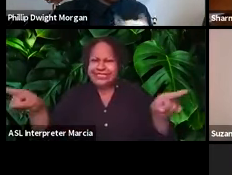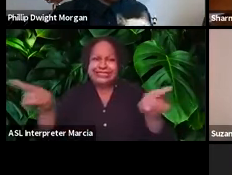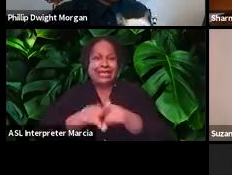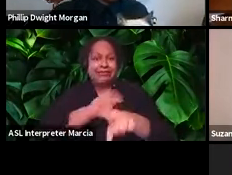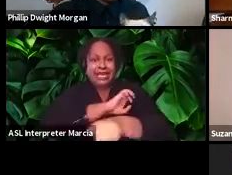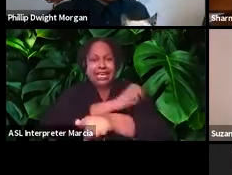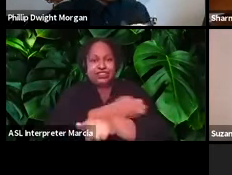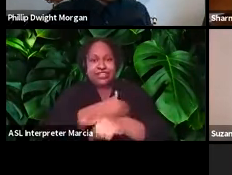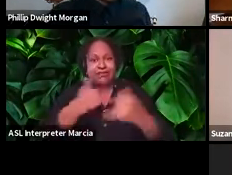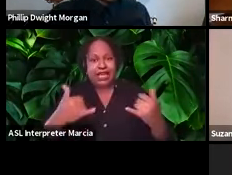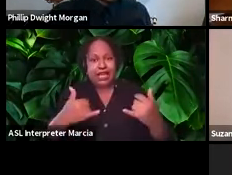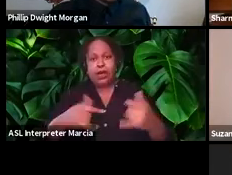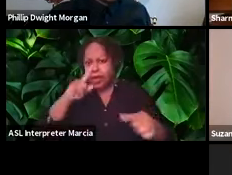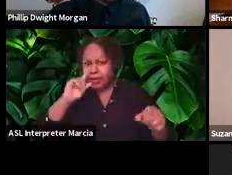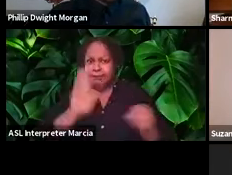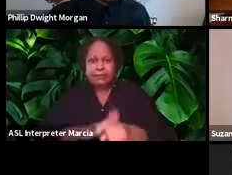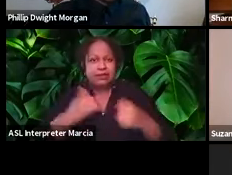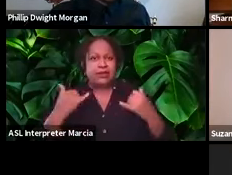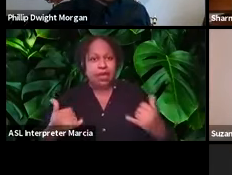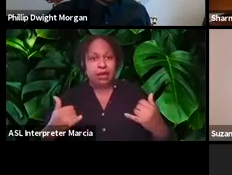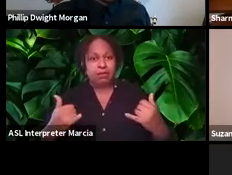right now, let's make some commitments right now